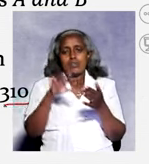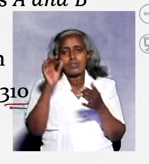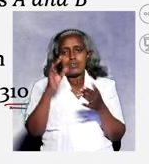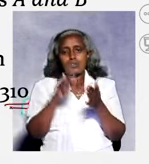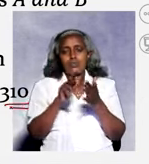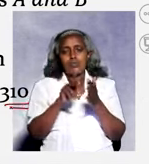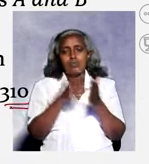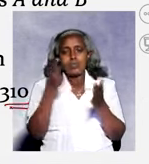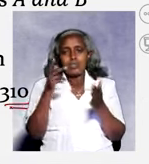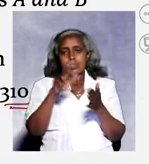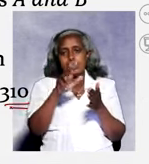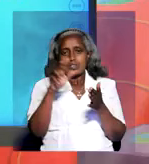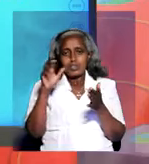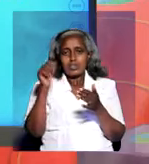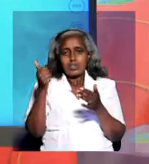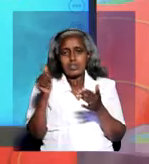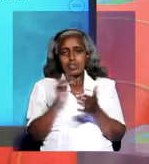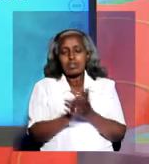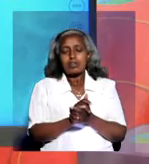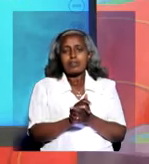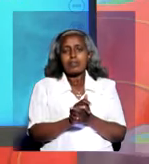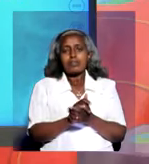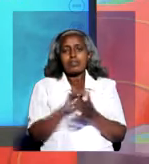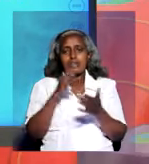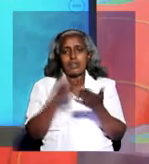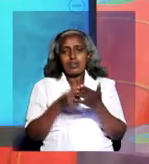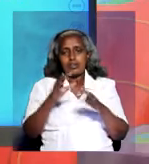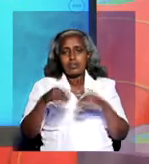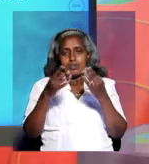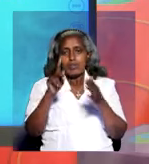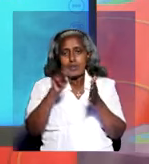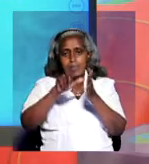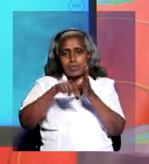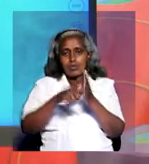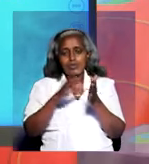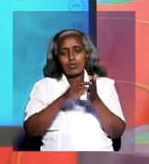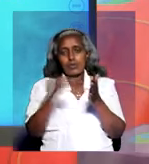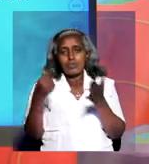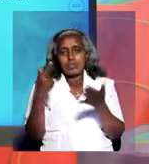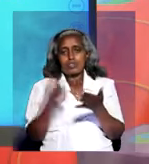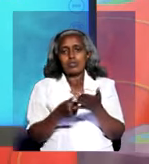on page 310. So I'll give you 1 minute to